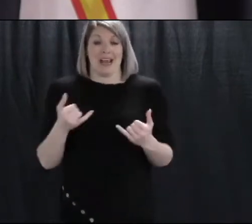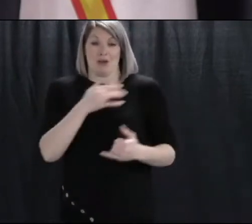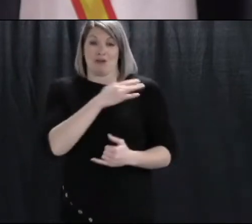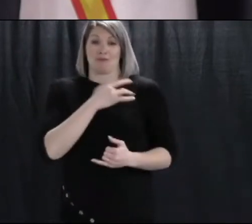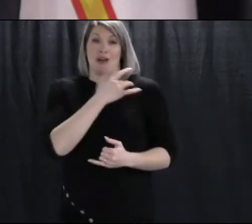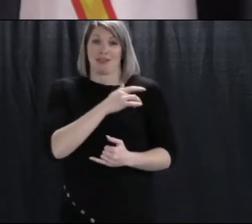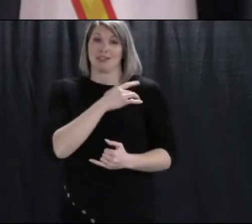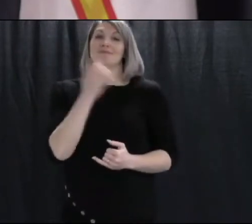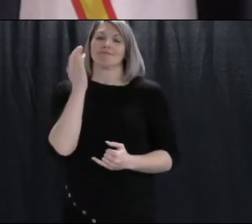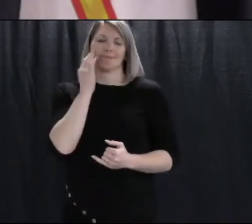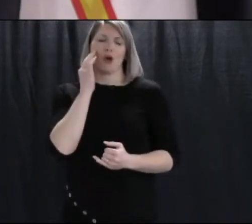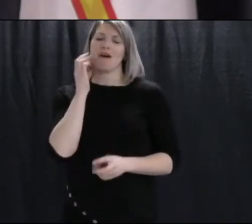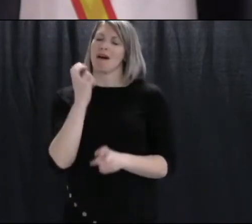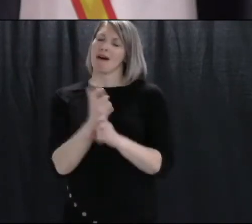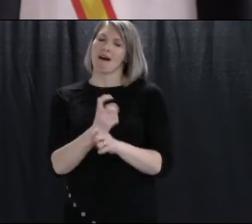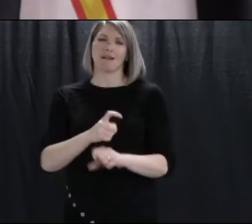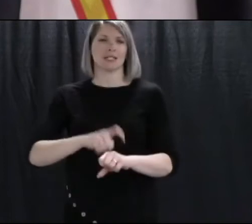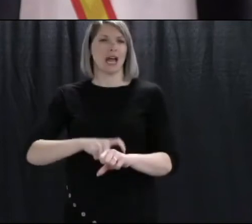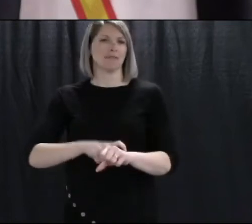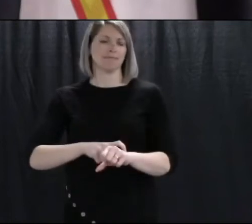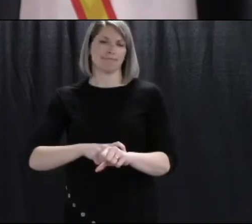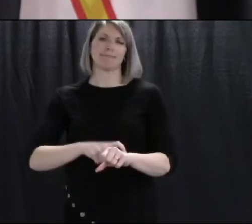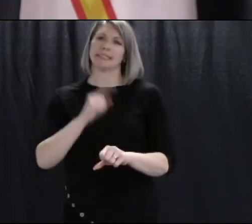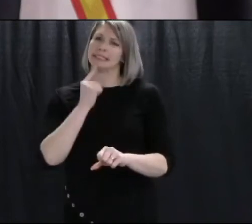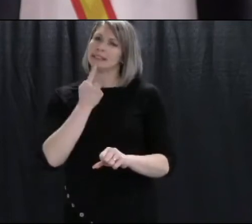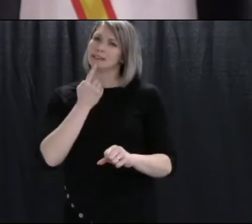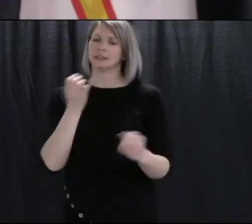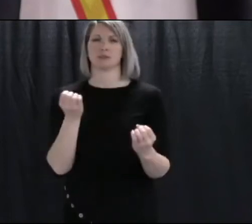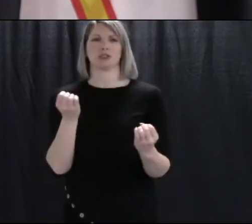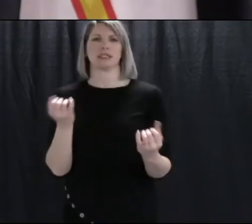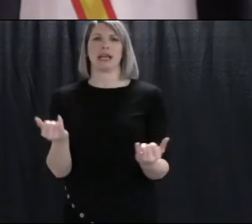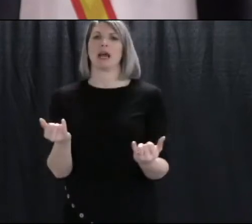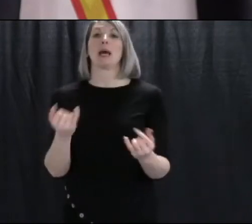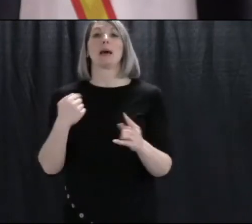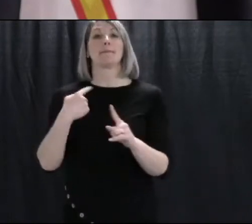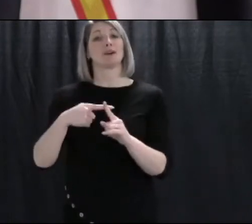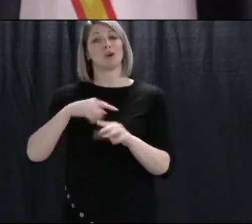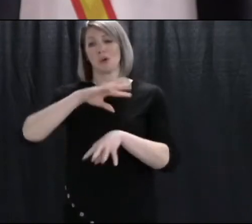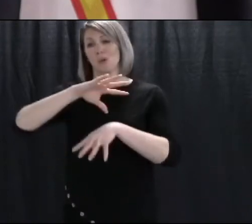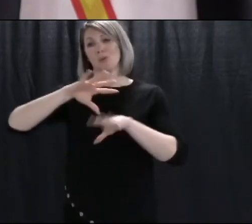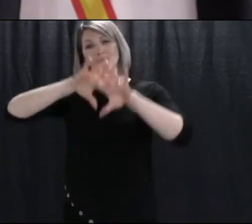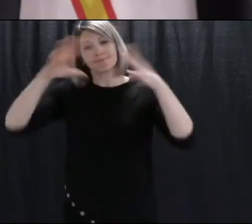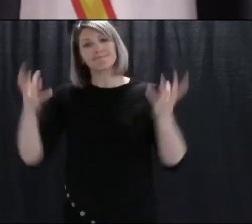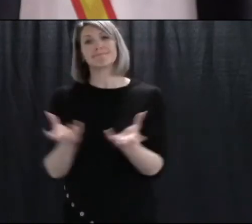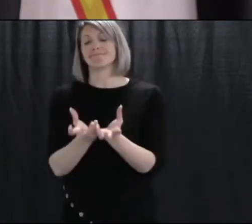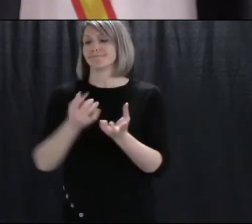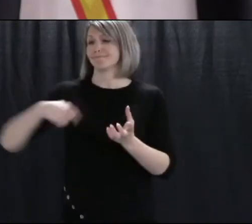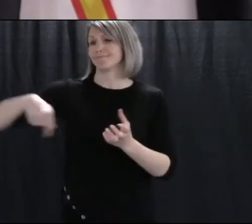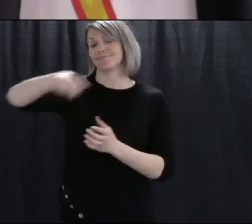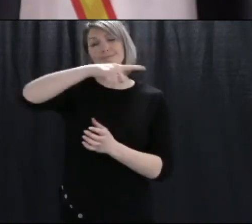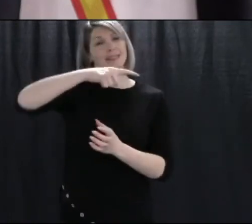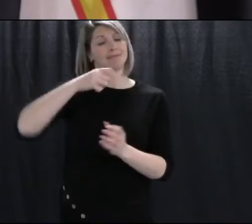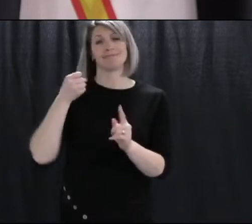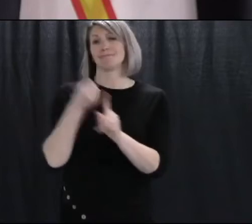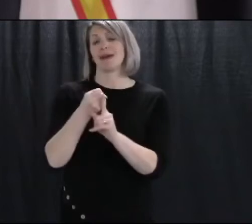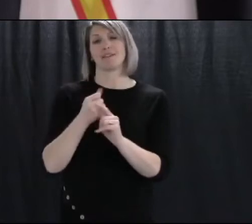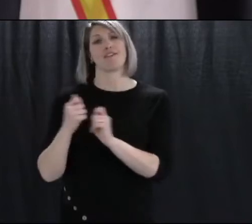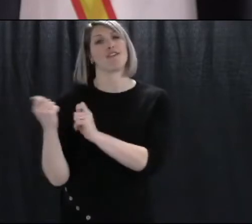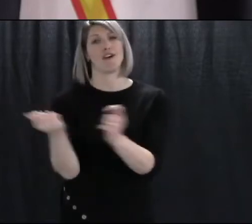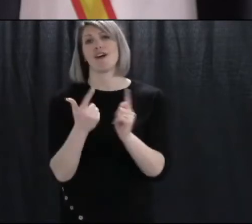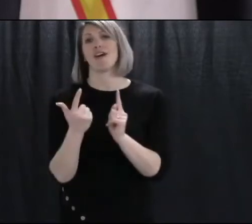times. And we've had to make some tough decisions. We recognize that. And we recognize the impact that it would have on organizations like you